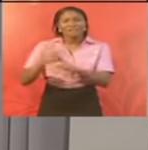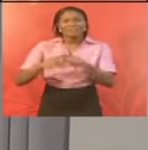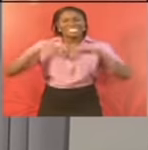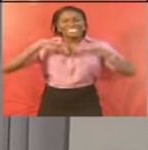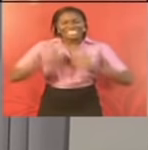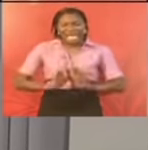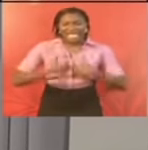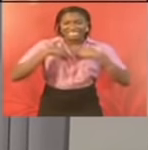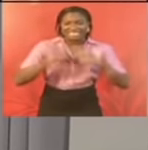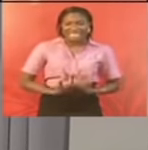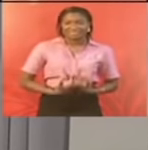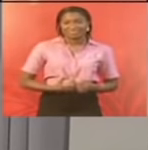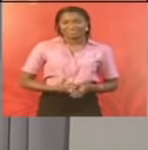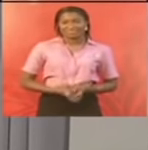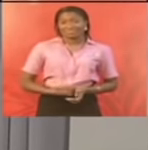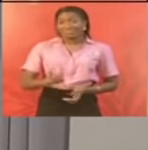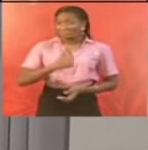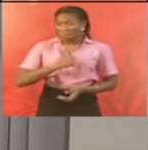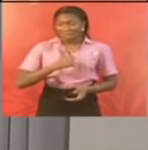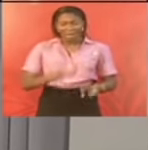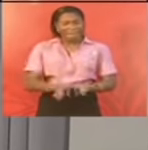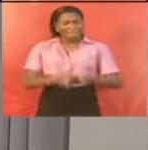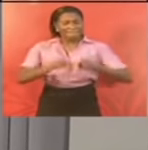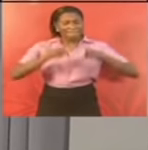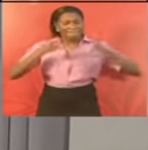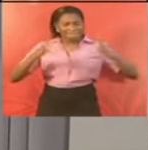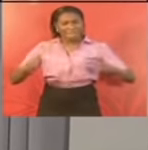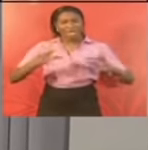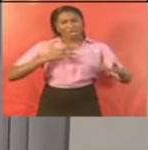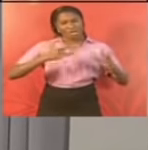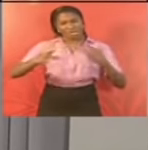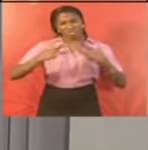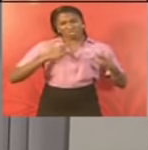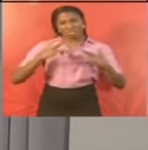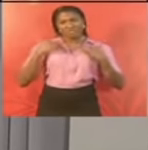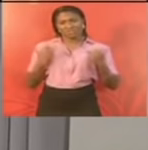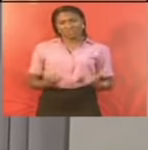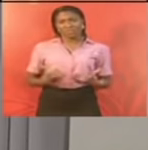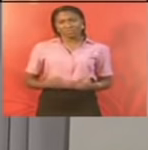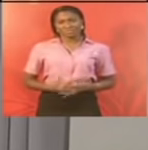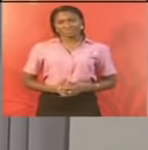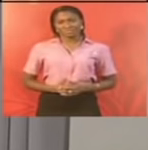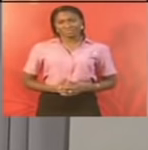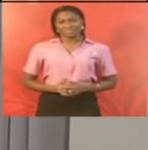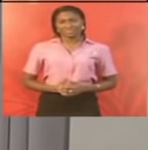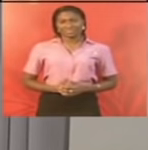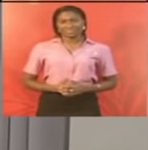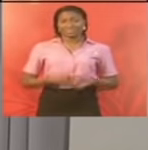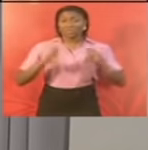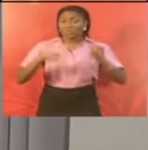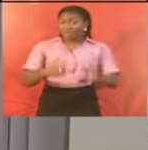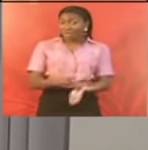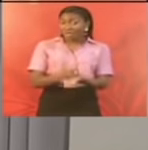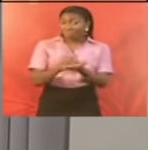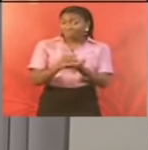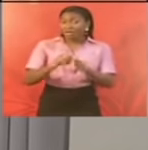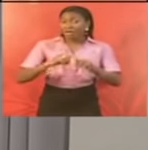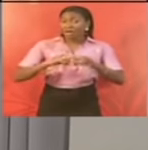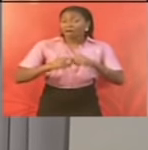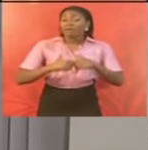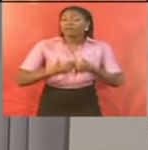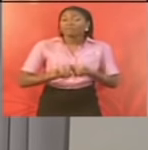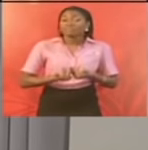That is the major concern facing us now. And we can do that if this new